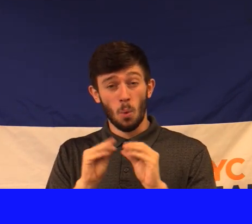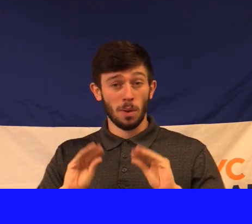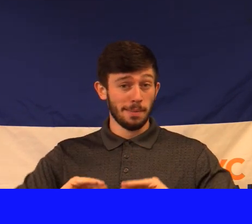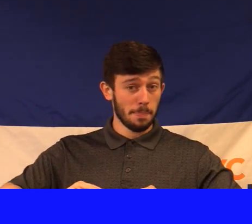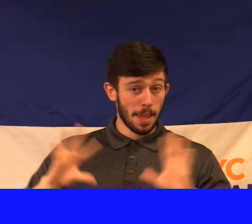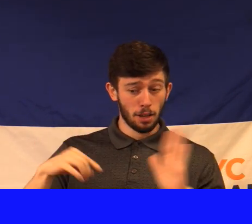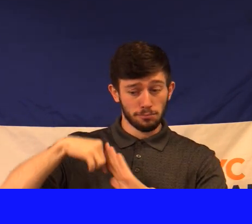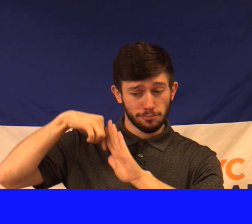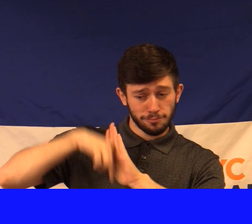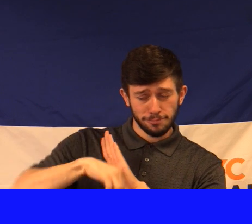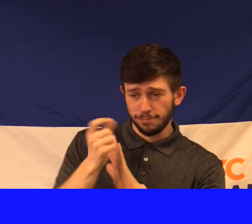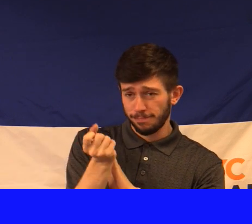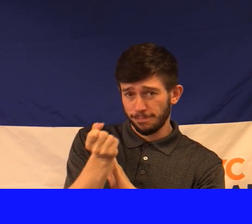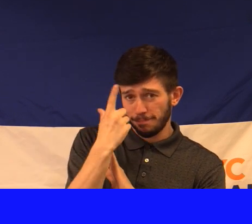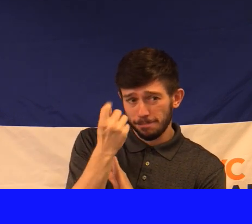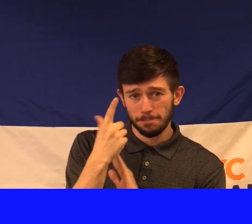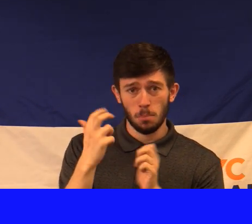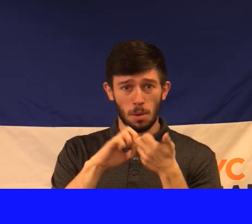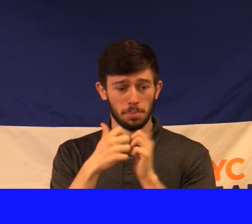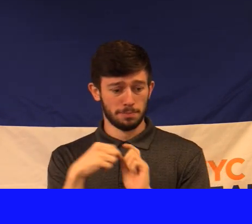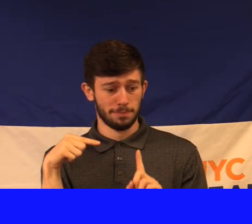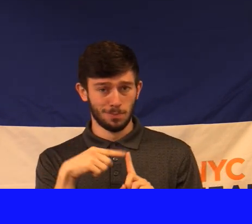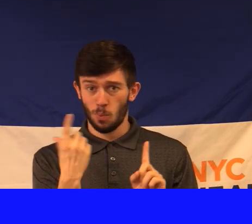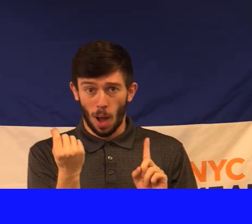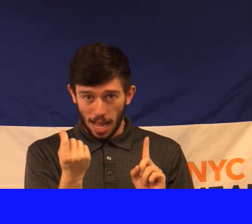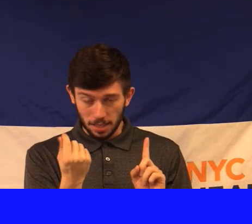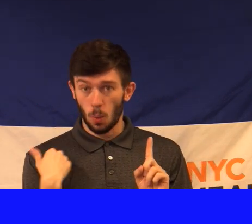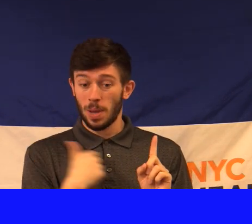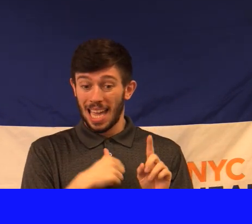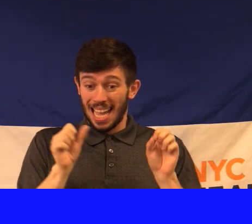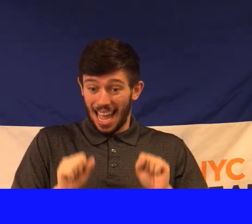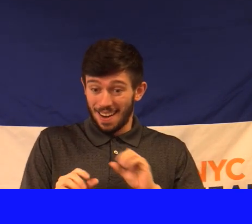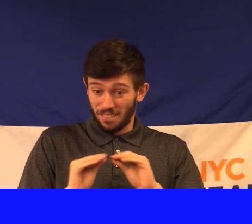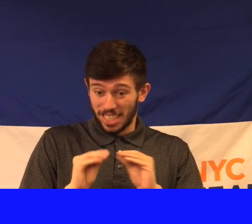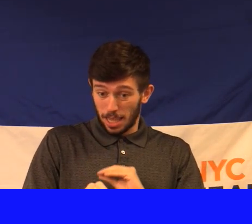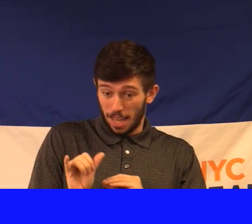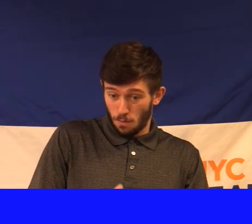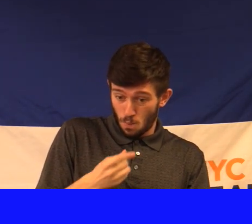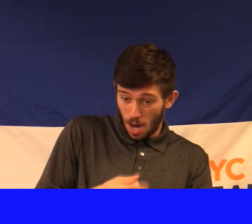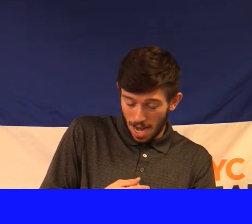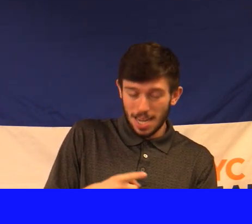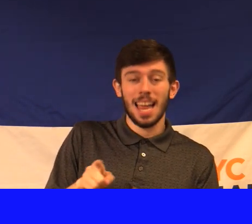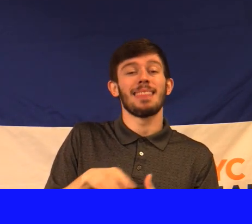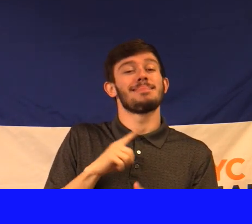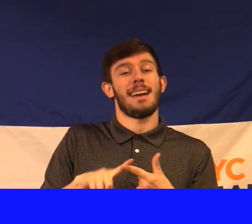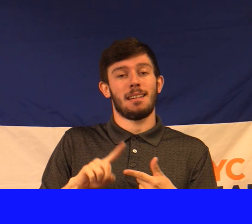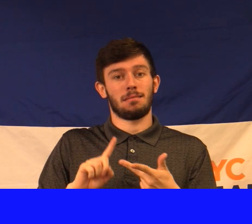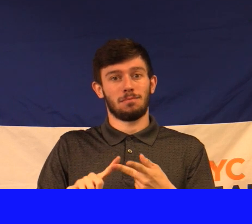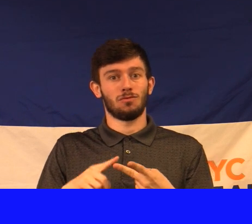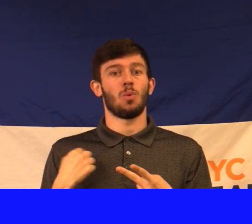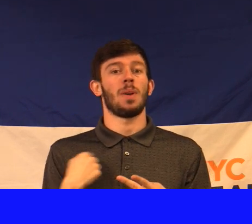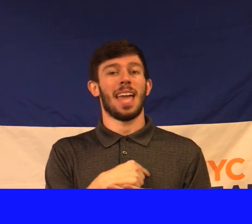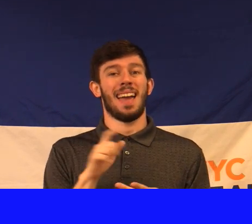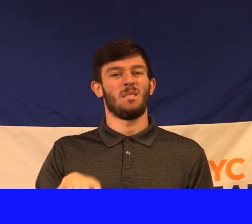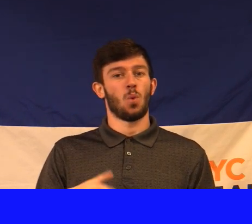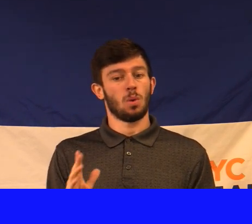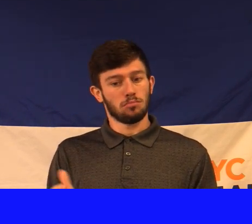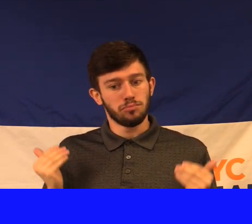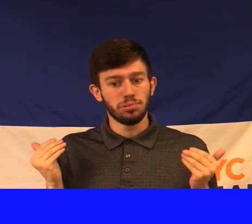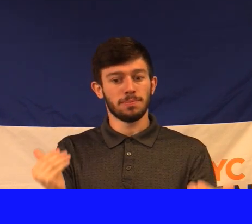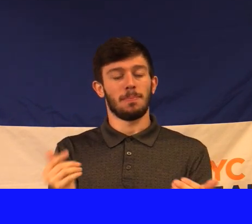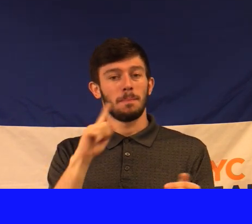is, which I think we're pretty good there, right? It's fixable. And then we need to execute, right? And how we're going to go